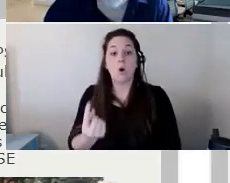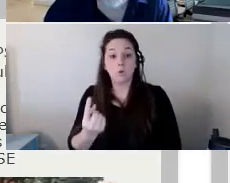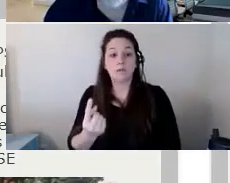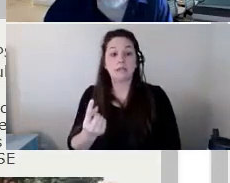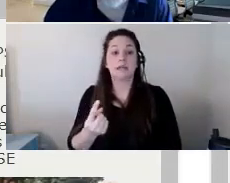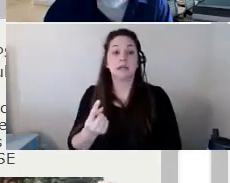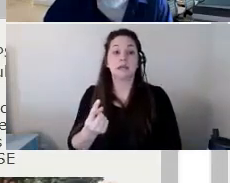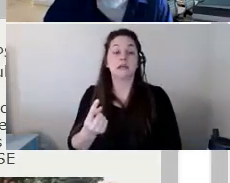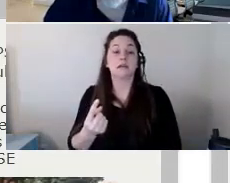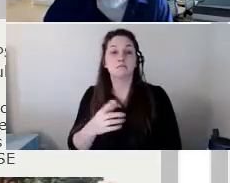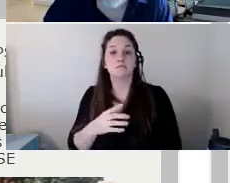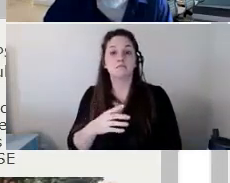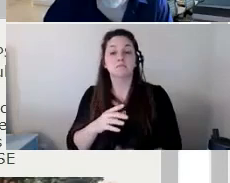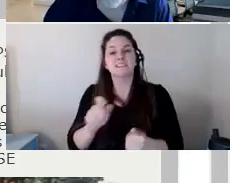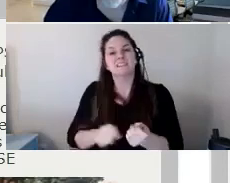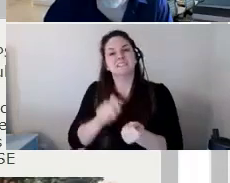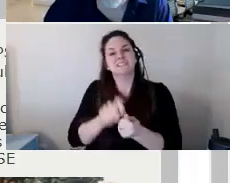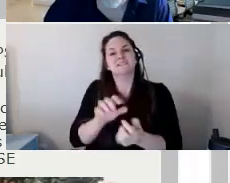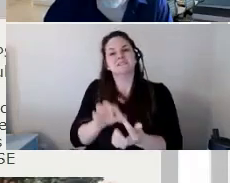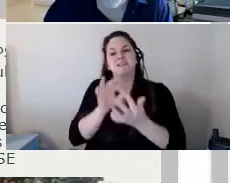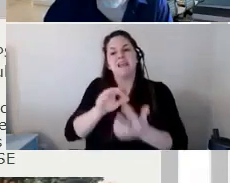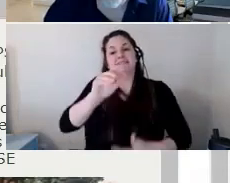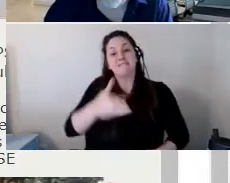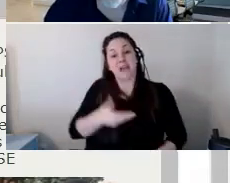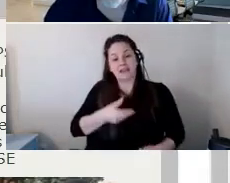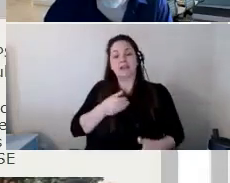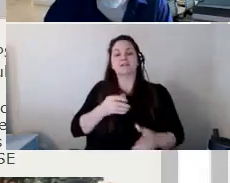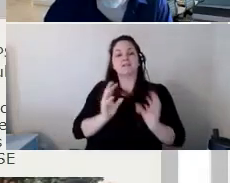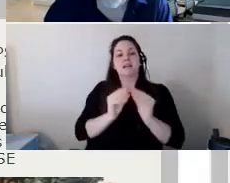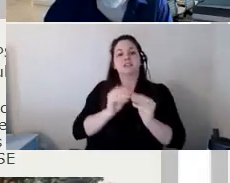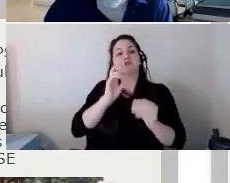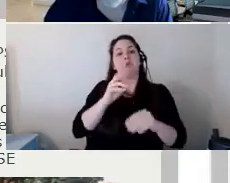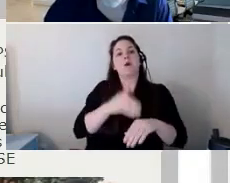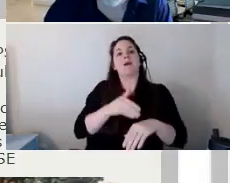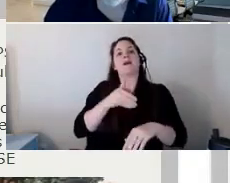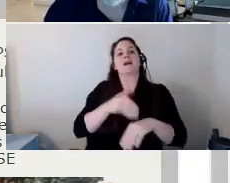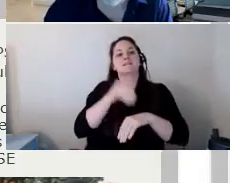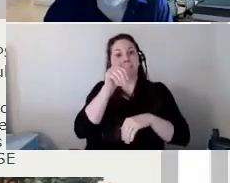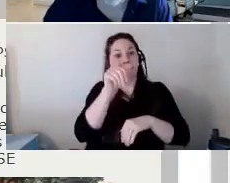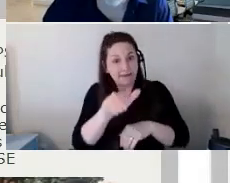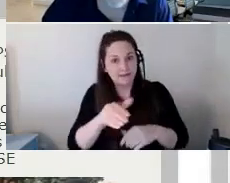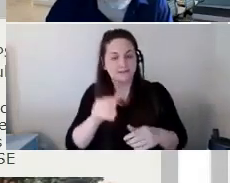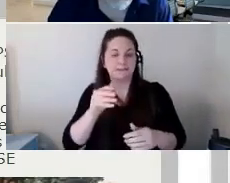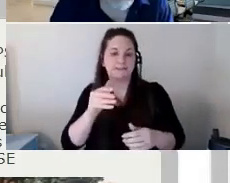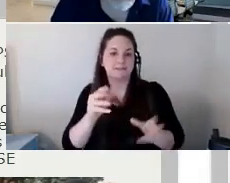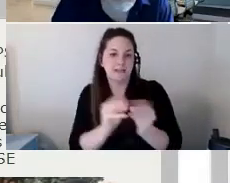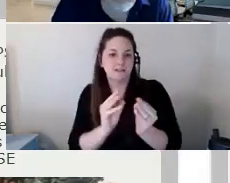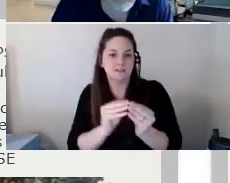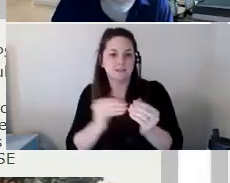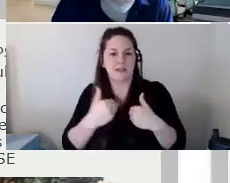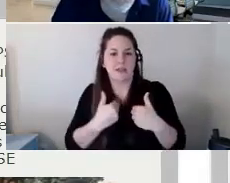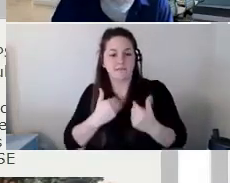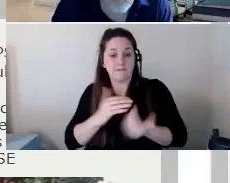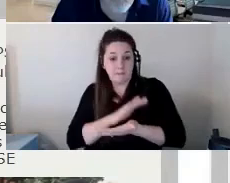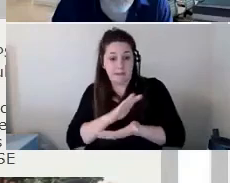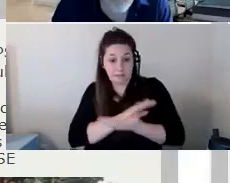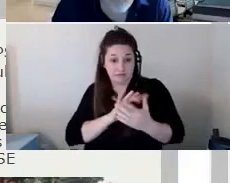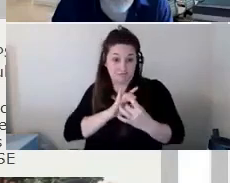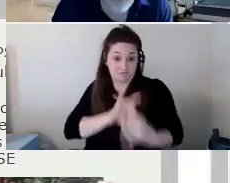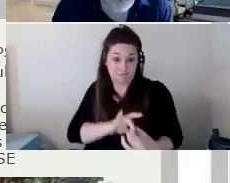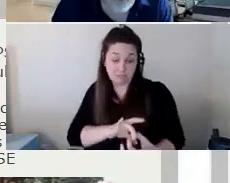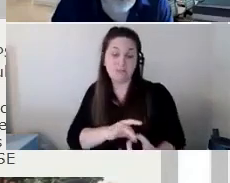invited sessions or submitted sessions, that have underlying papers that might have